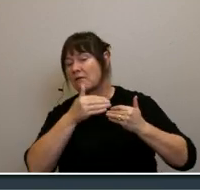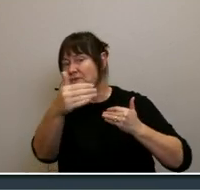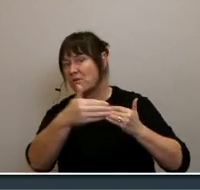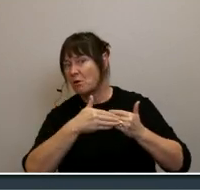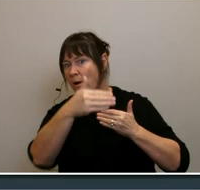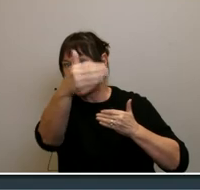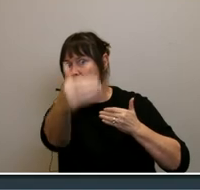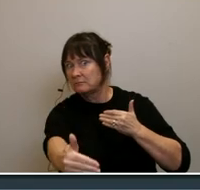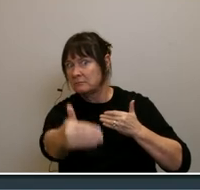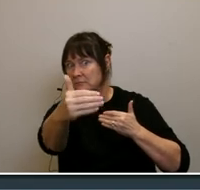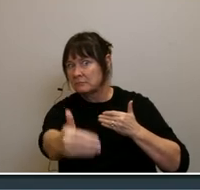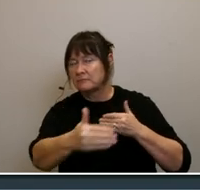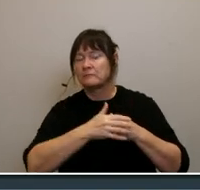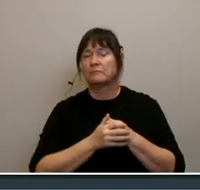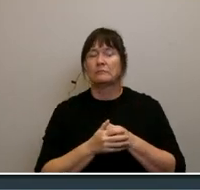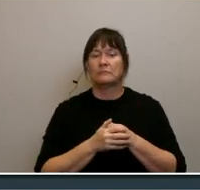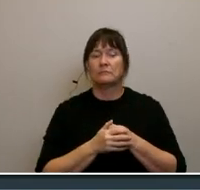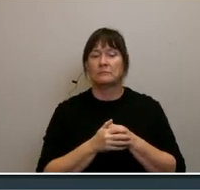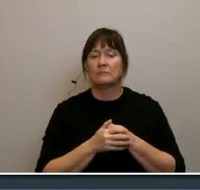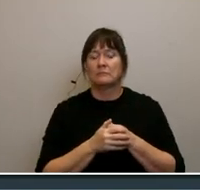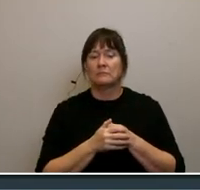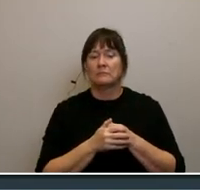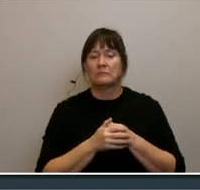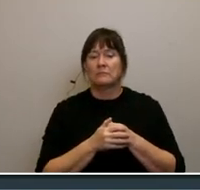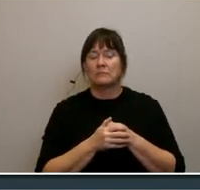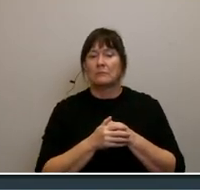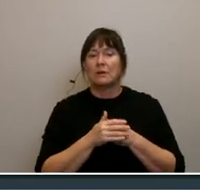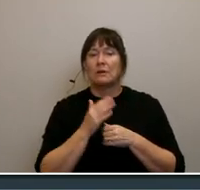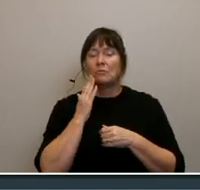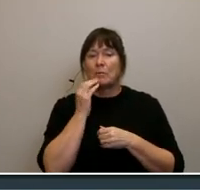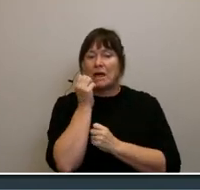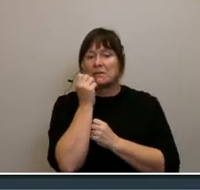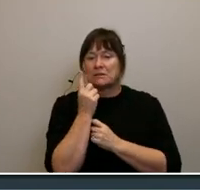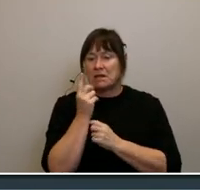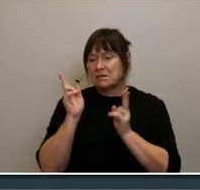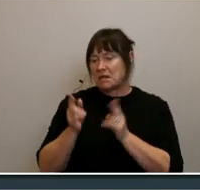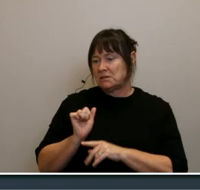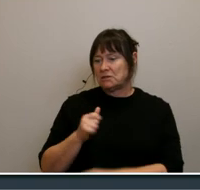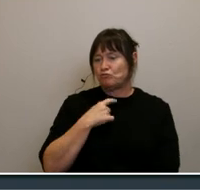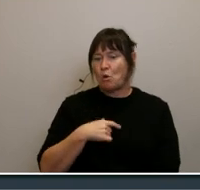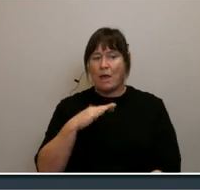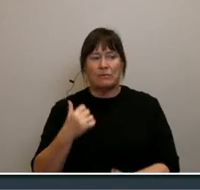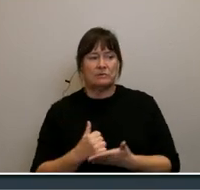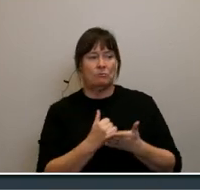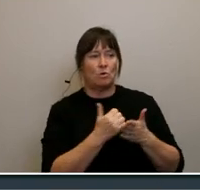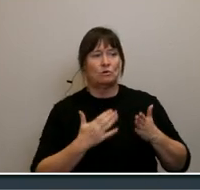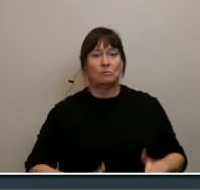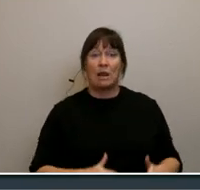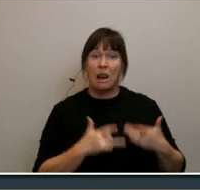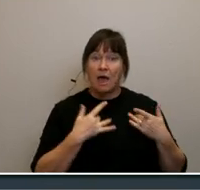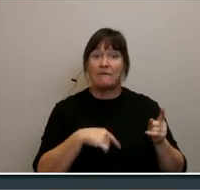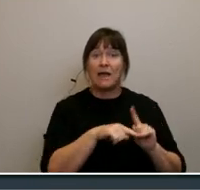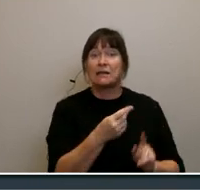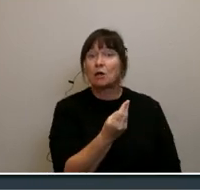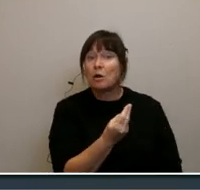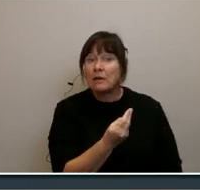in those time frames. We have to once we understand the role of nature in supporting human life and economies,